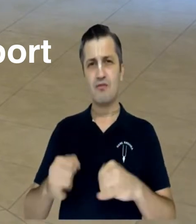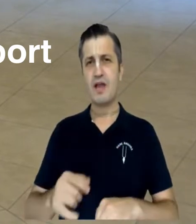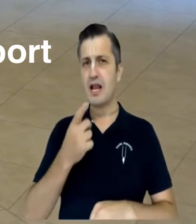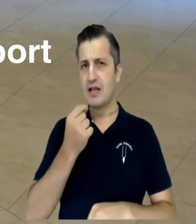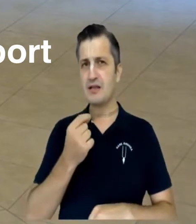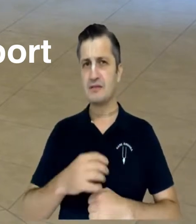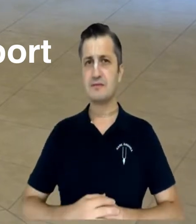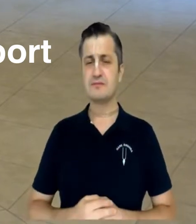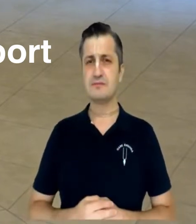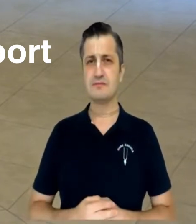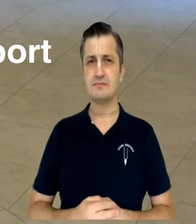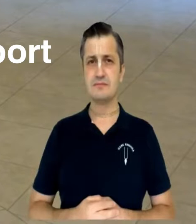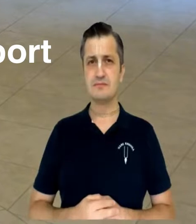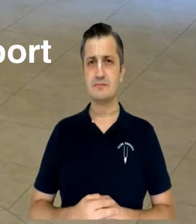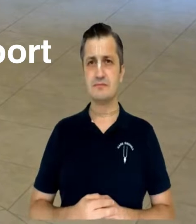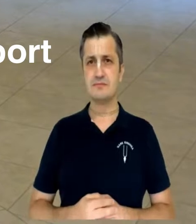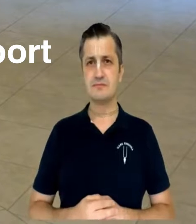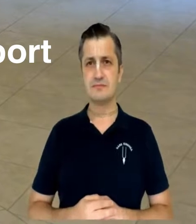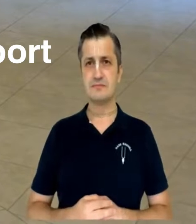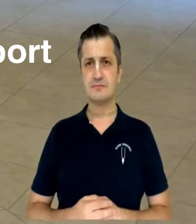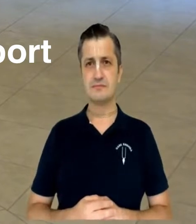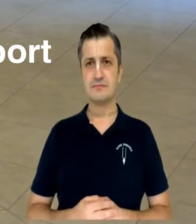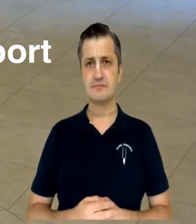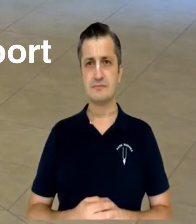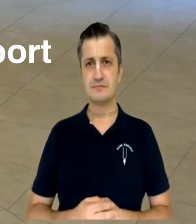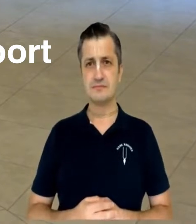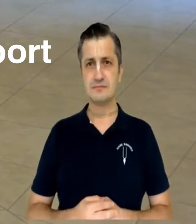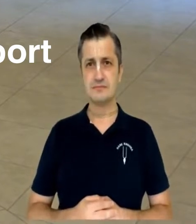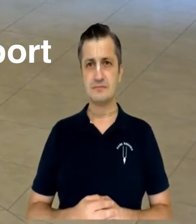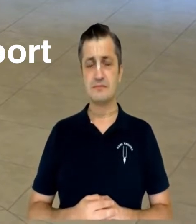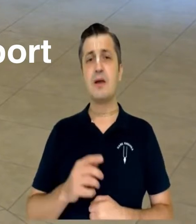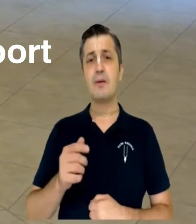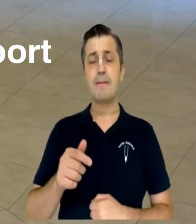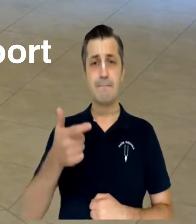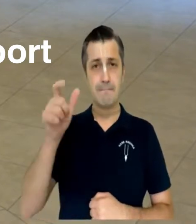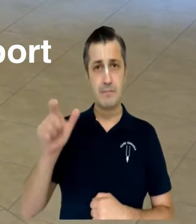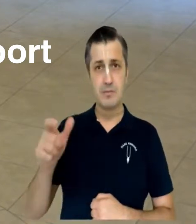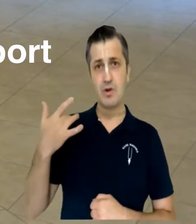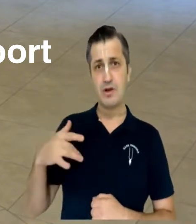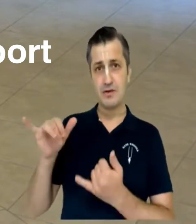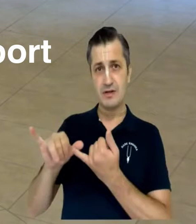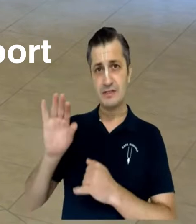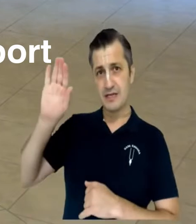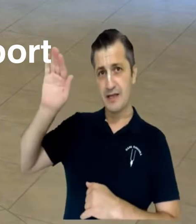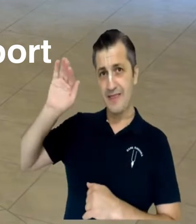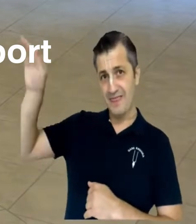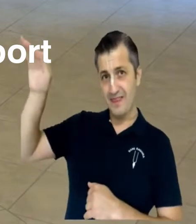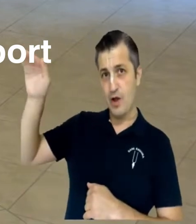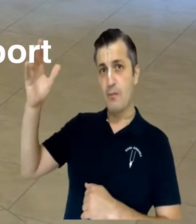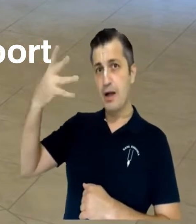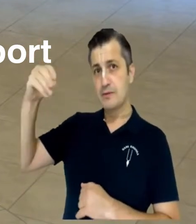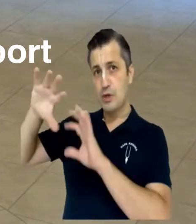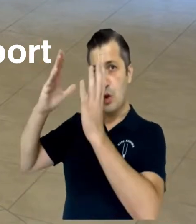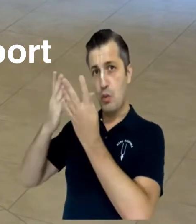who are in oneness with the Supreme Personality of Godhead, however, are called infallible. Oneness does not mean that they